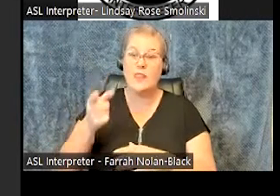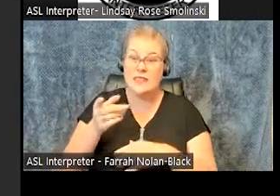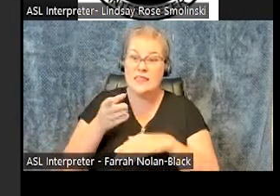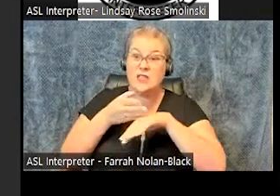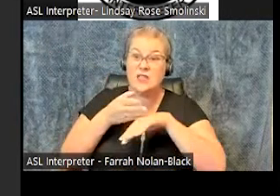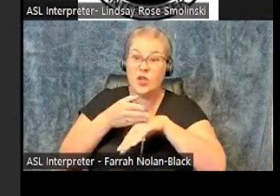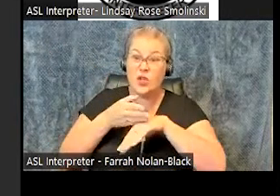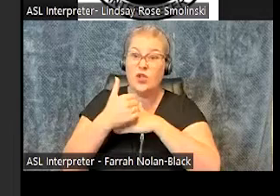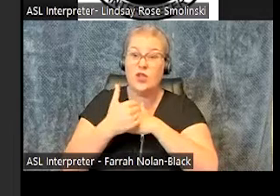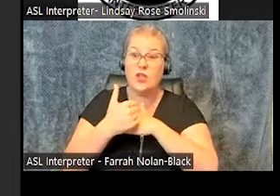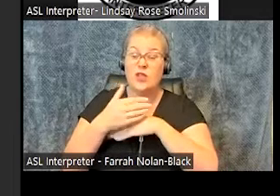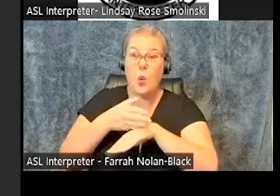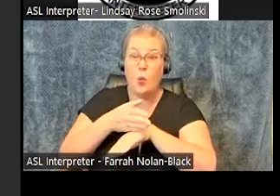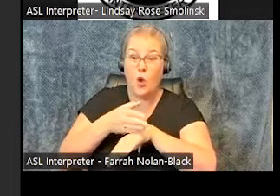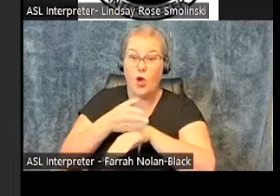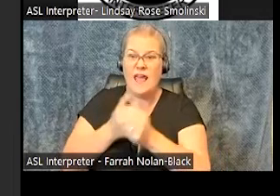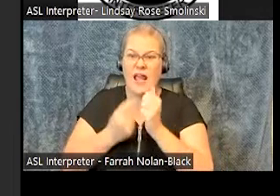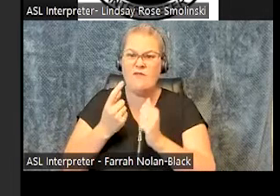can't be used.